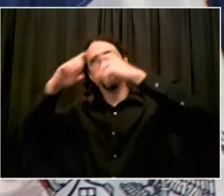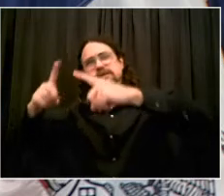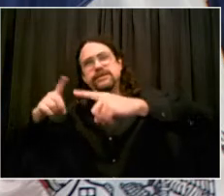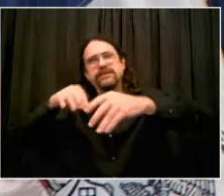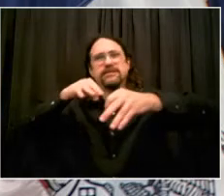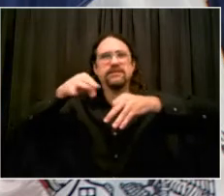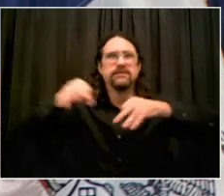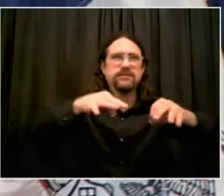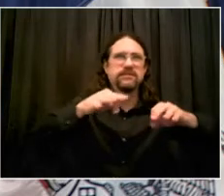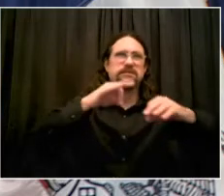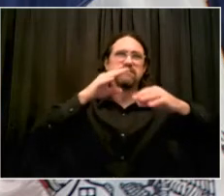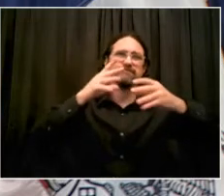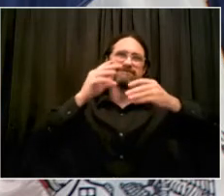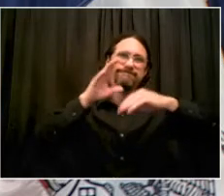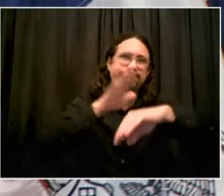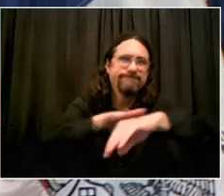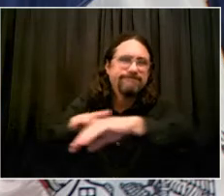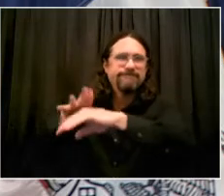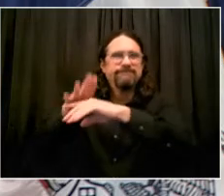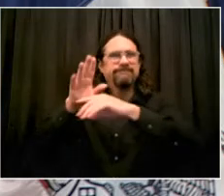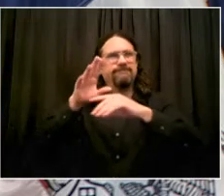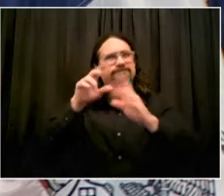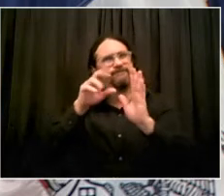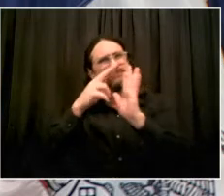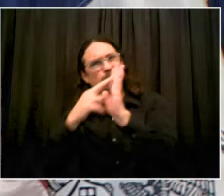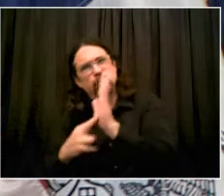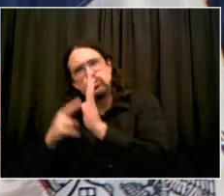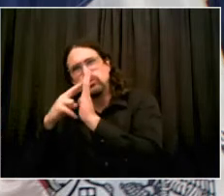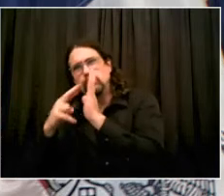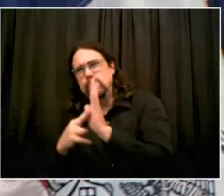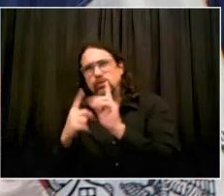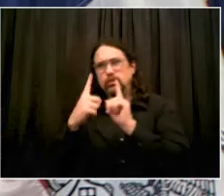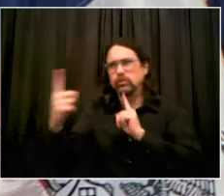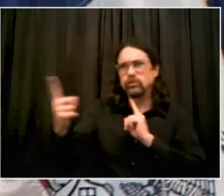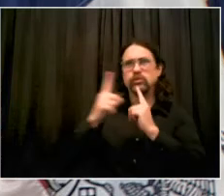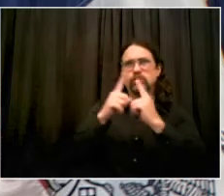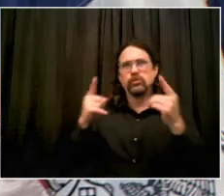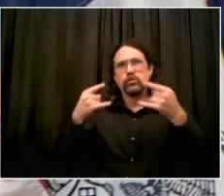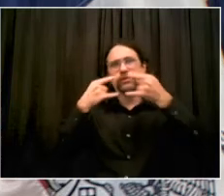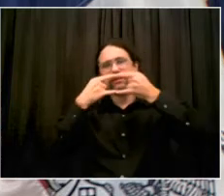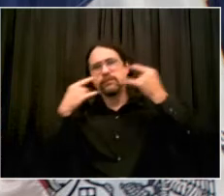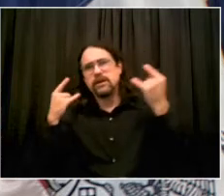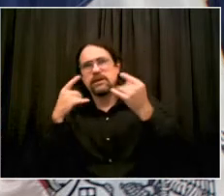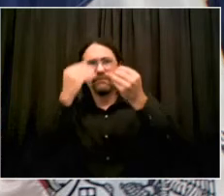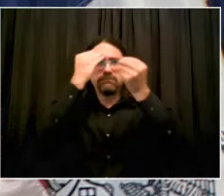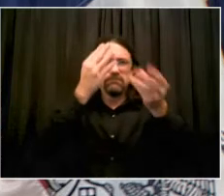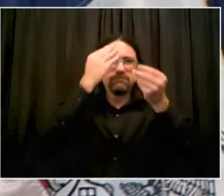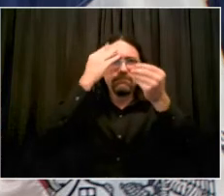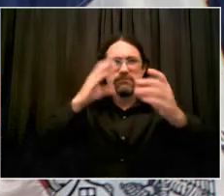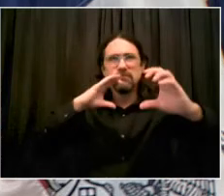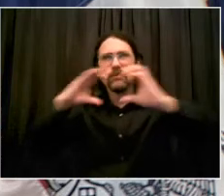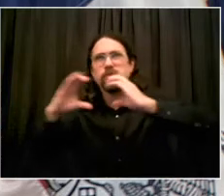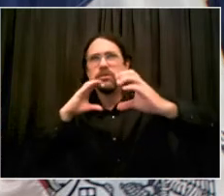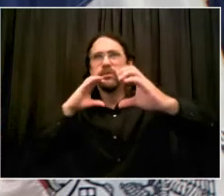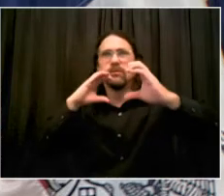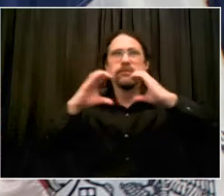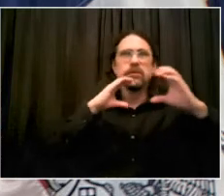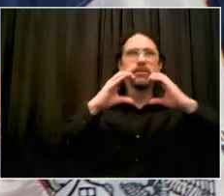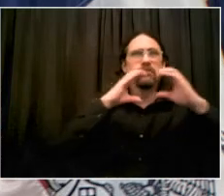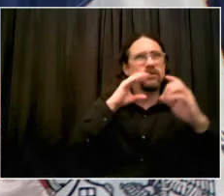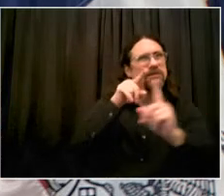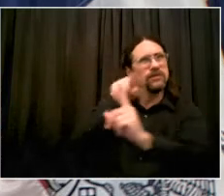mask, to abide by social distancing. Even in synagogues on the holiest day of the